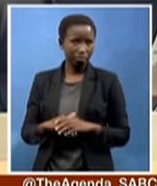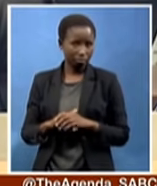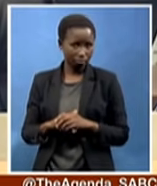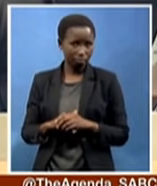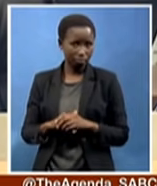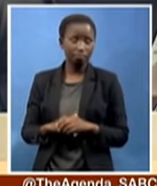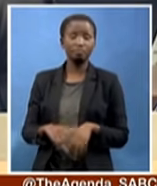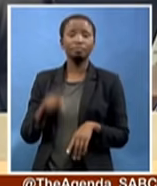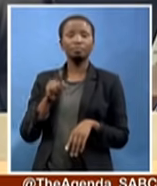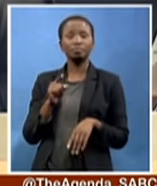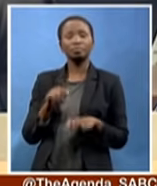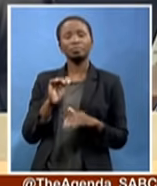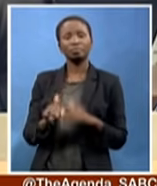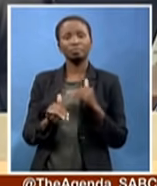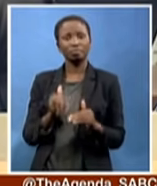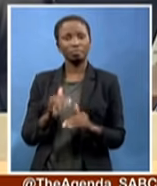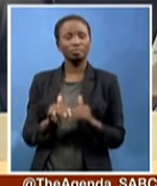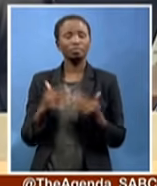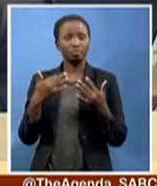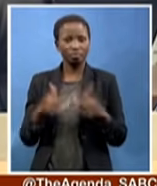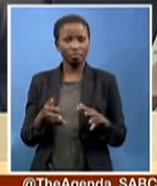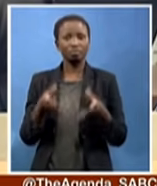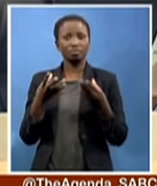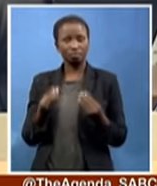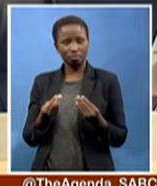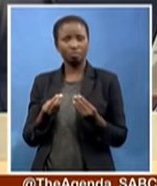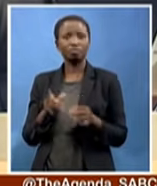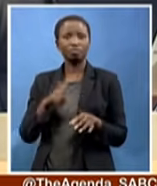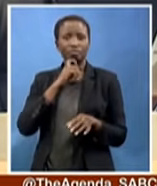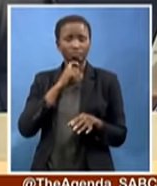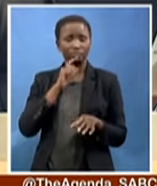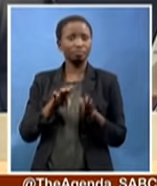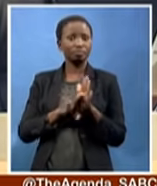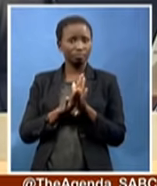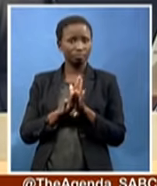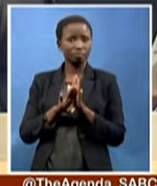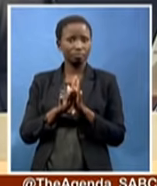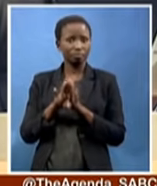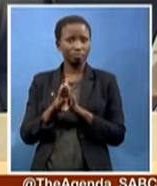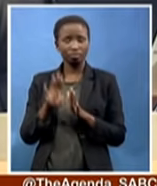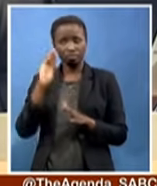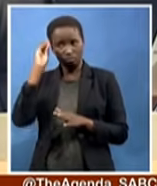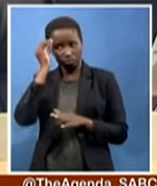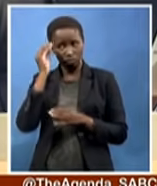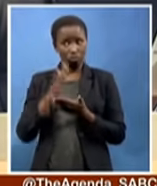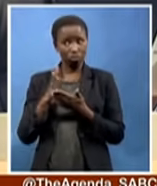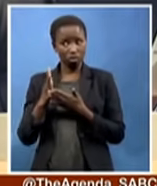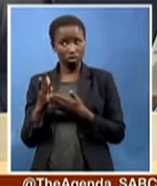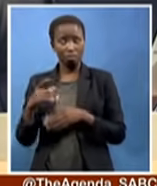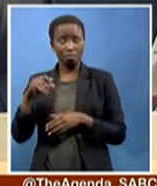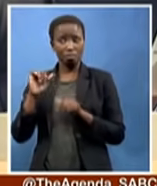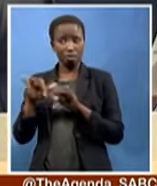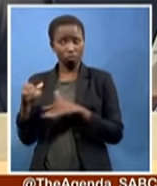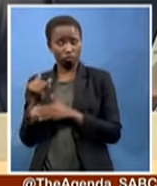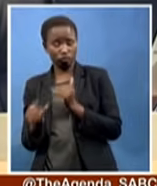manipulated to advance the material interests of certain members and associated private companies